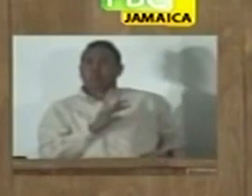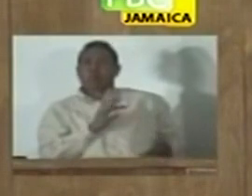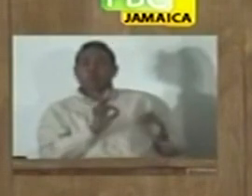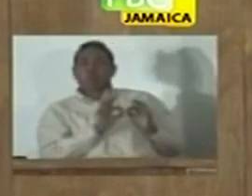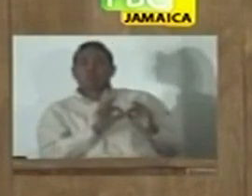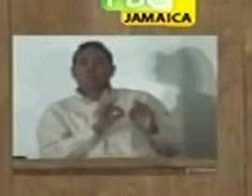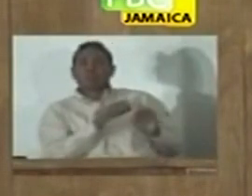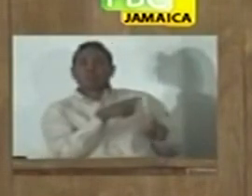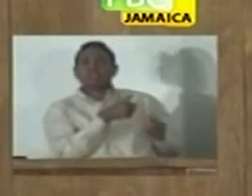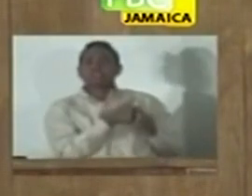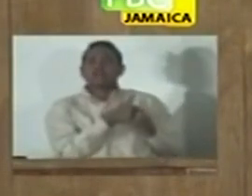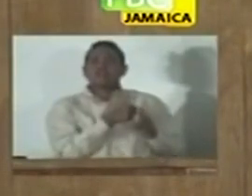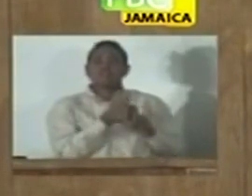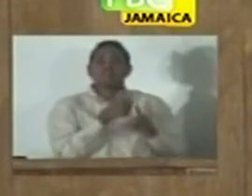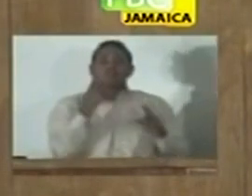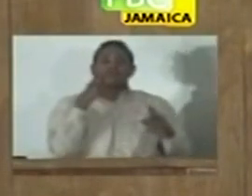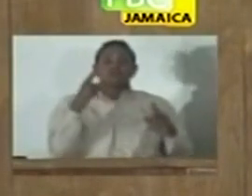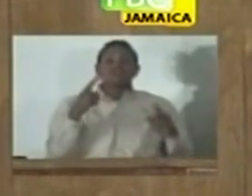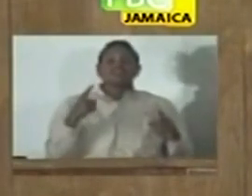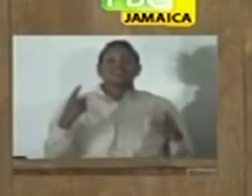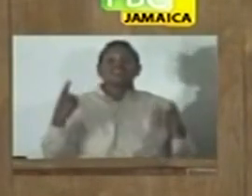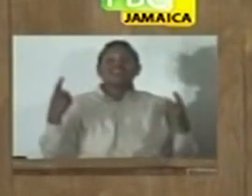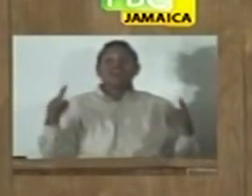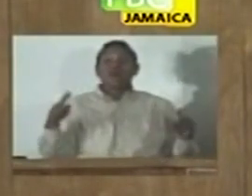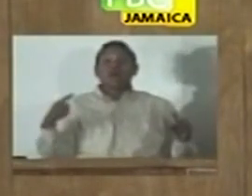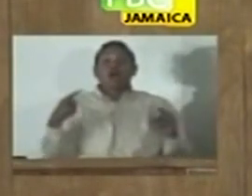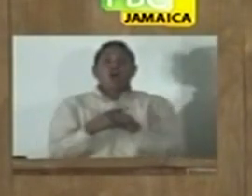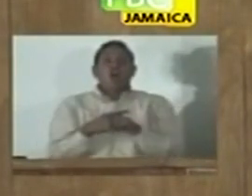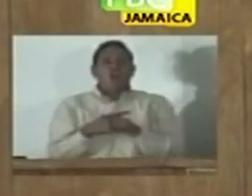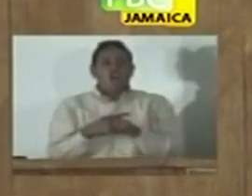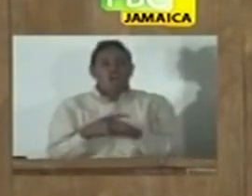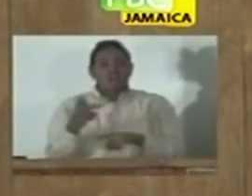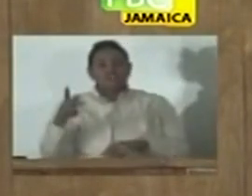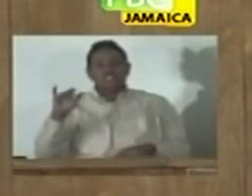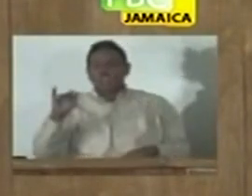born in controversy caused by the opposition then,